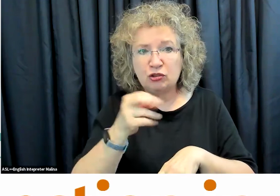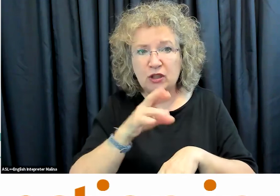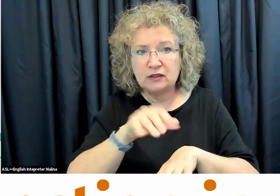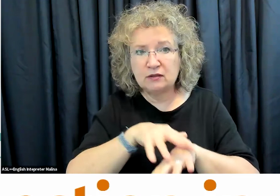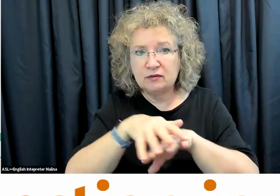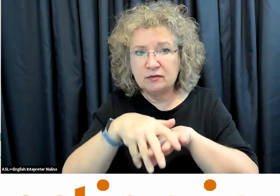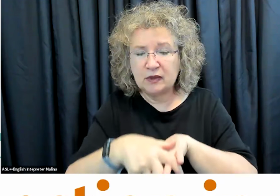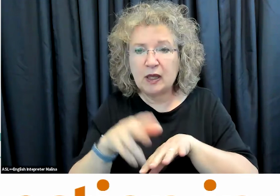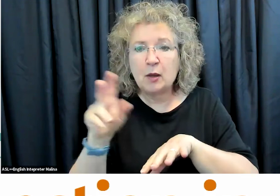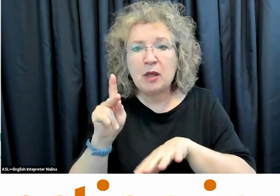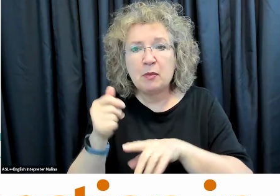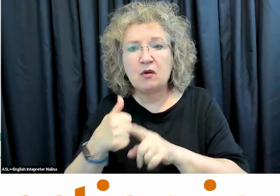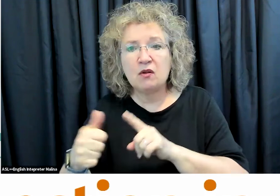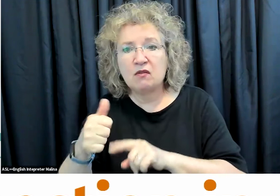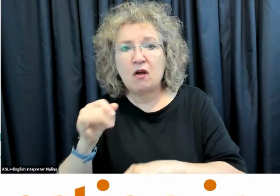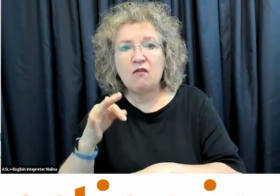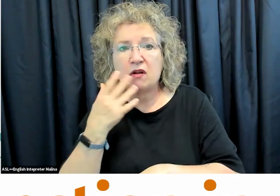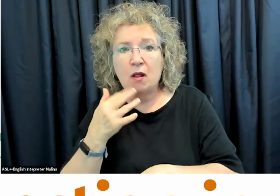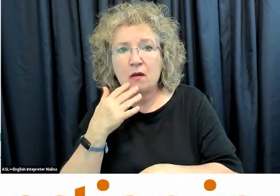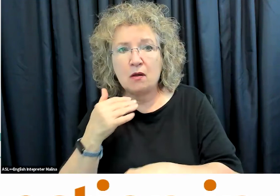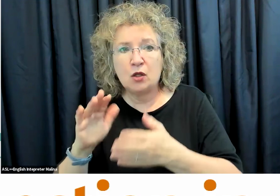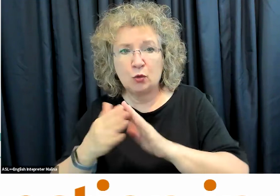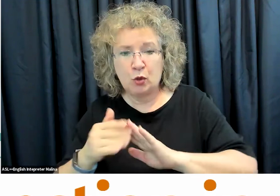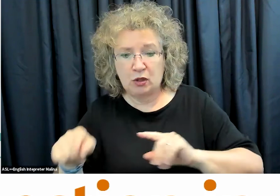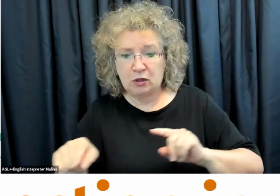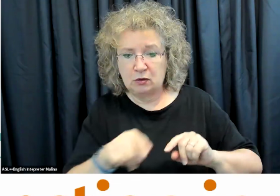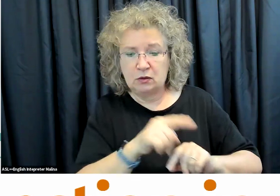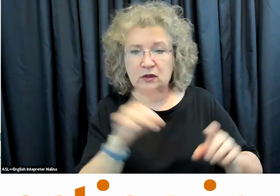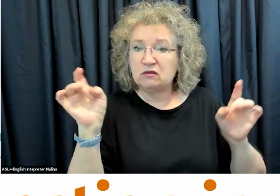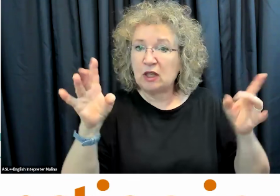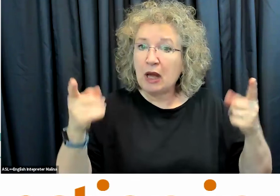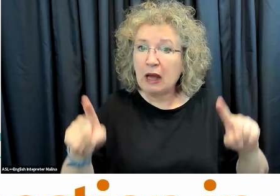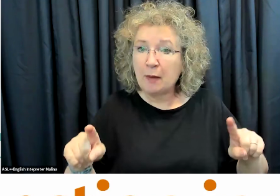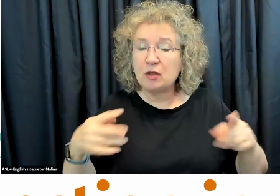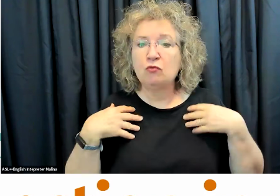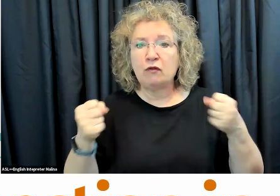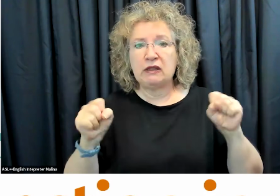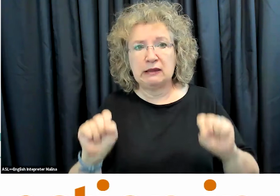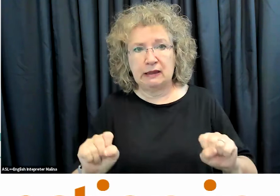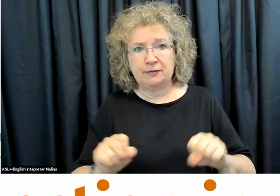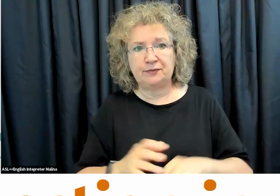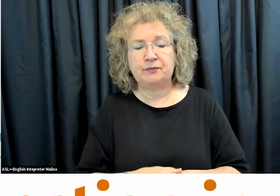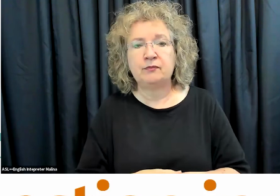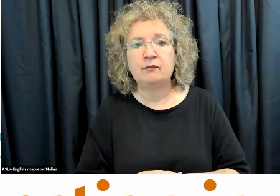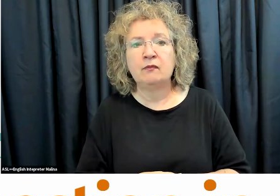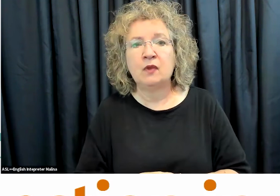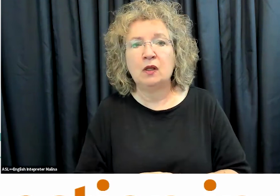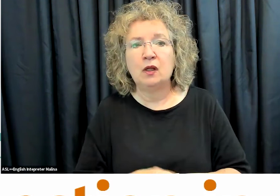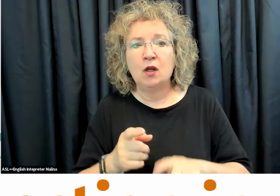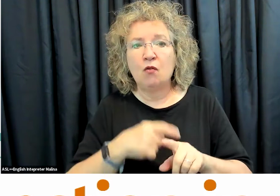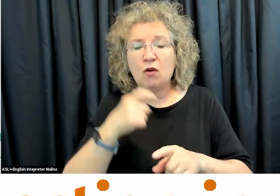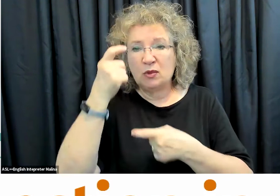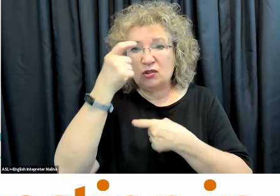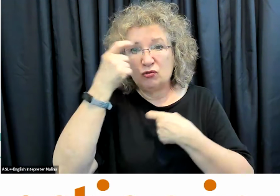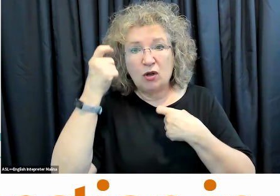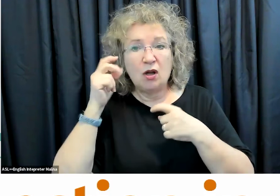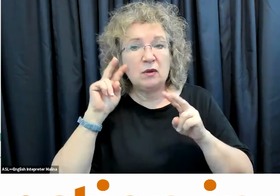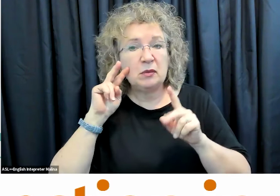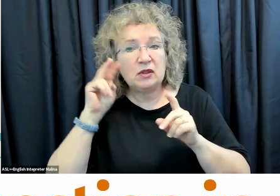from a trauma-informed, culturally rooted lens. Living Islands is a cultural